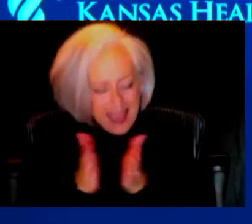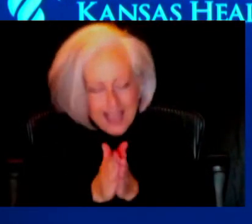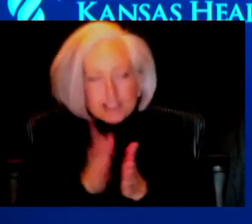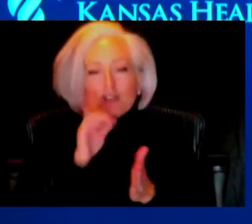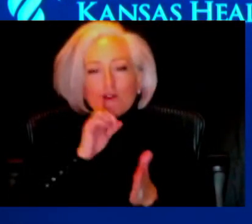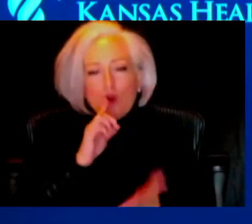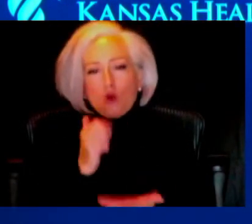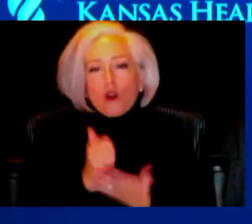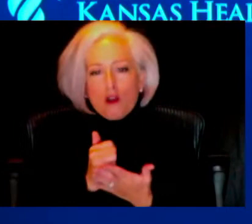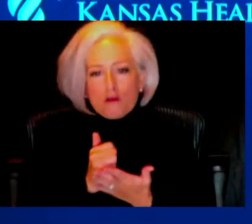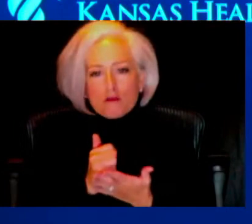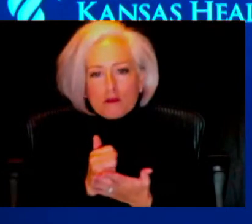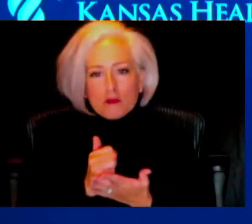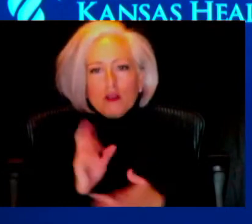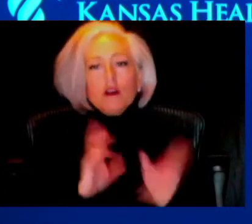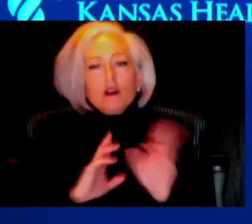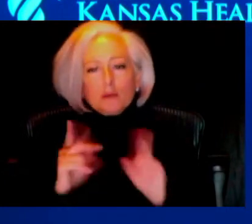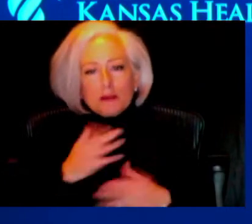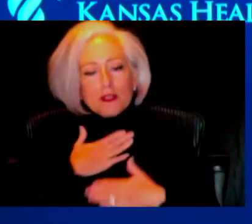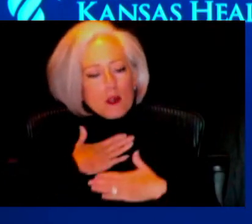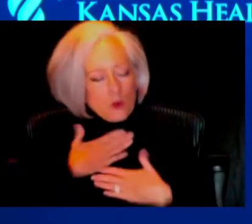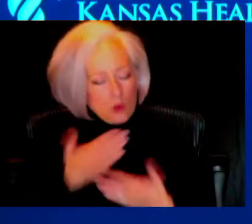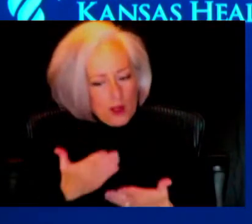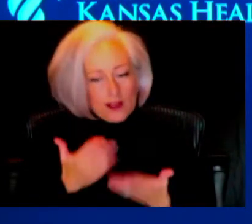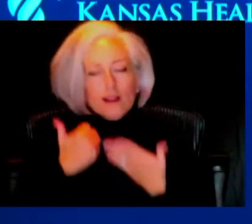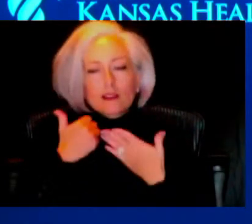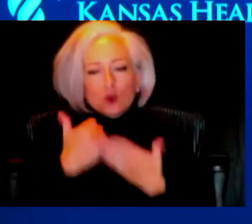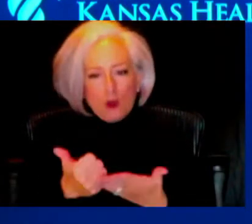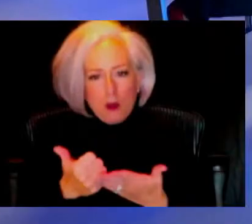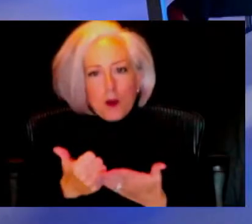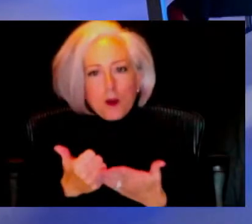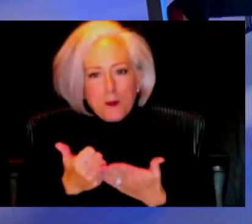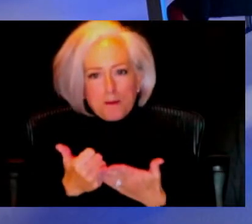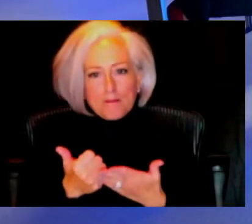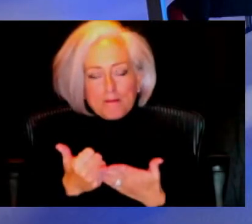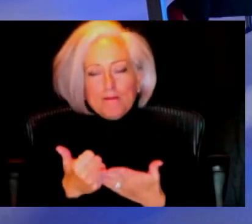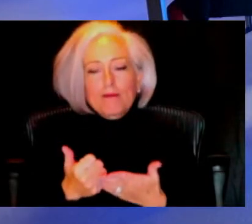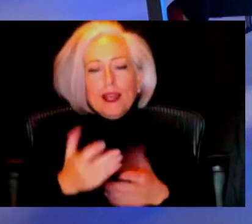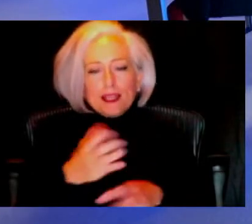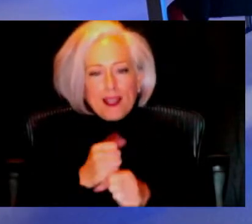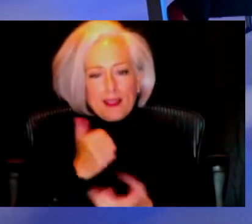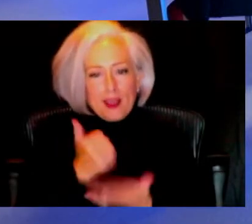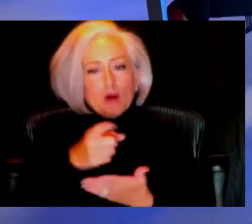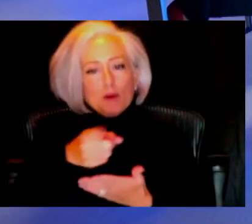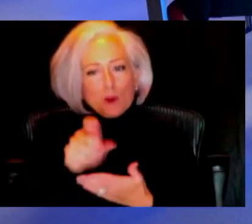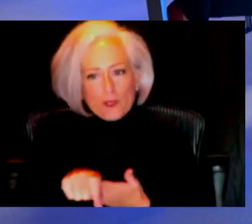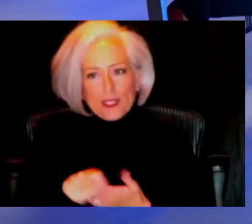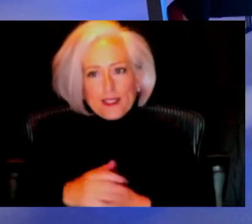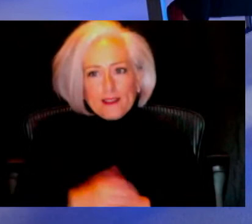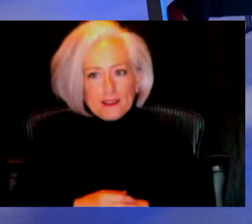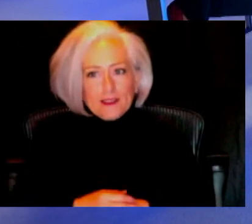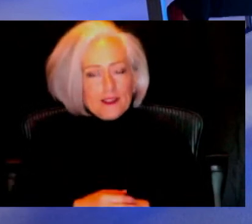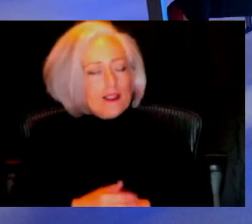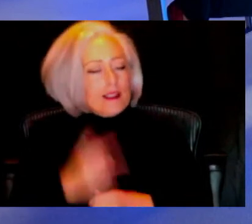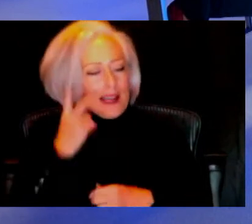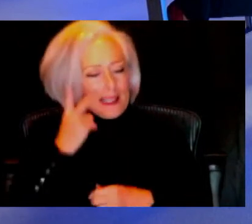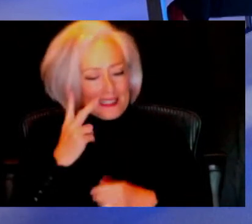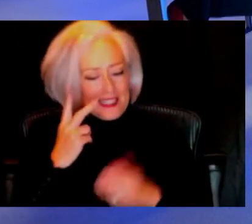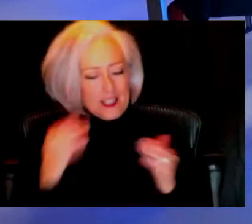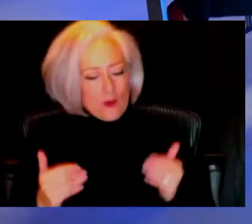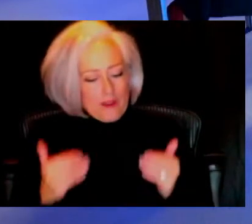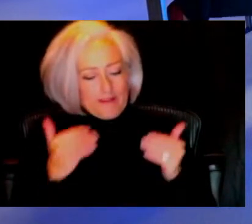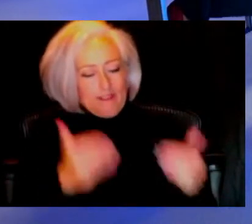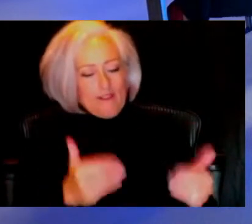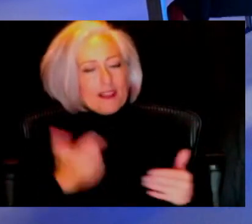be willing and help and get you where you need to be. And I like hearing that we've kind of advanced the ball forward even a little bit with